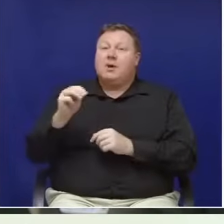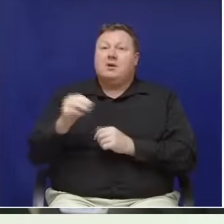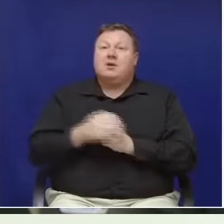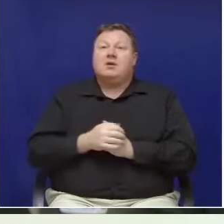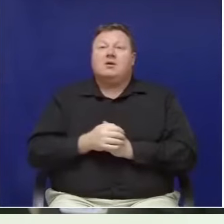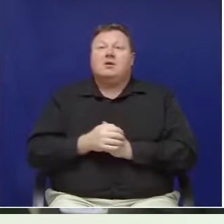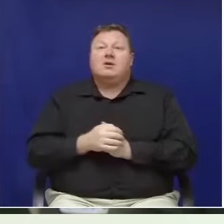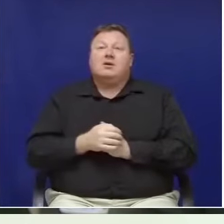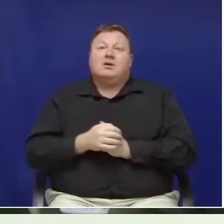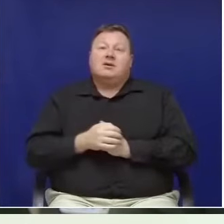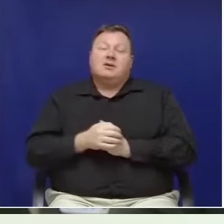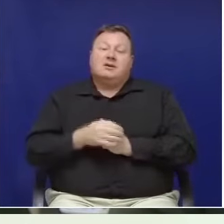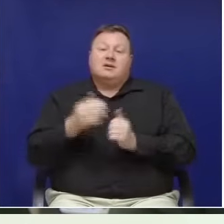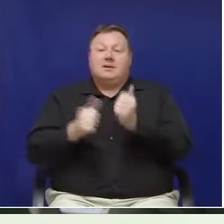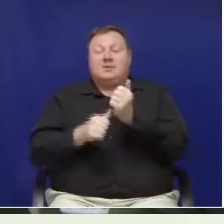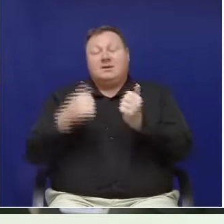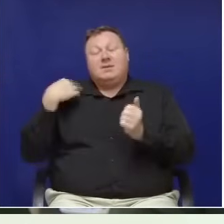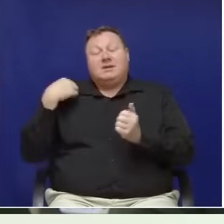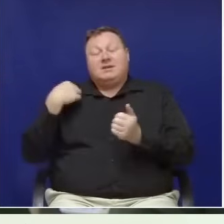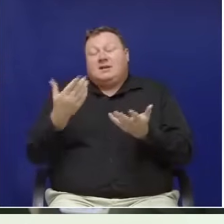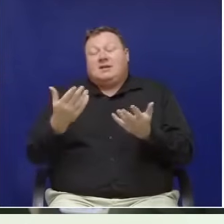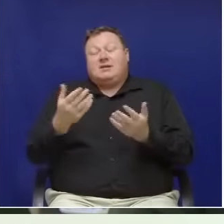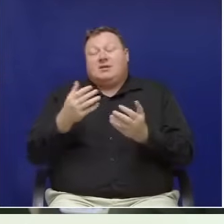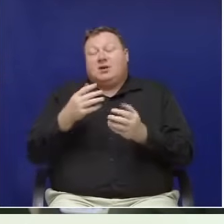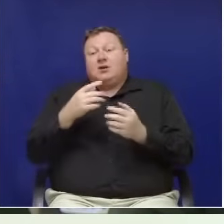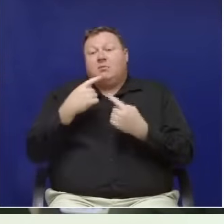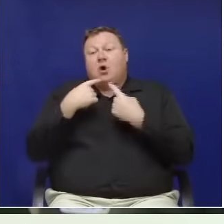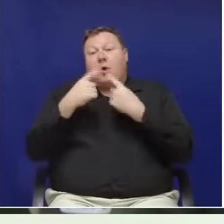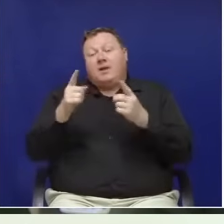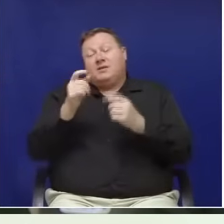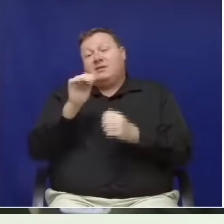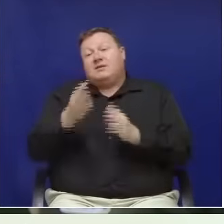a comment, and you can respond if you wish.